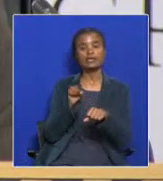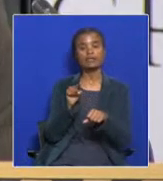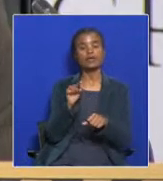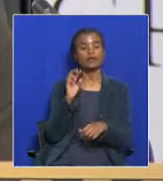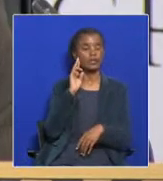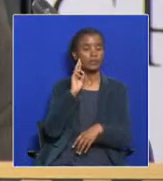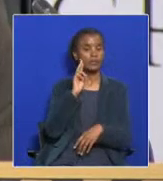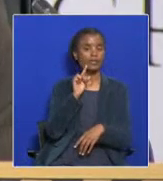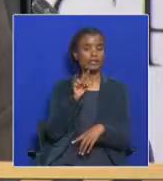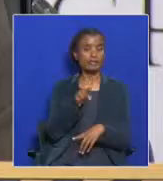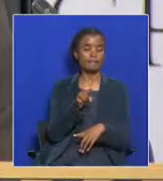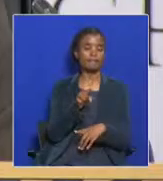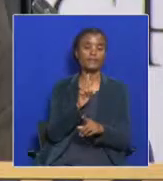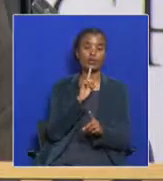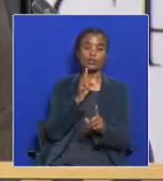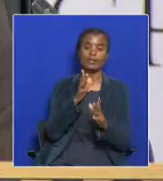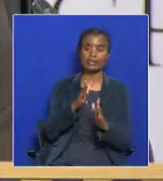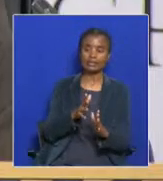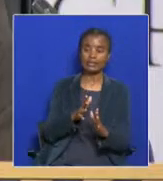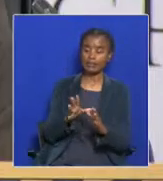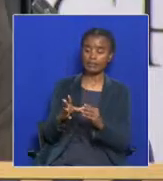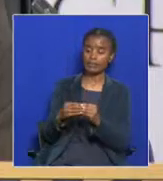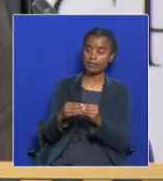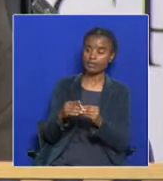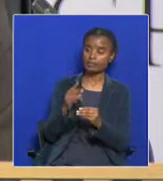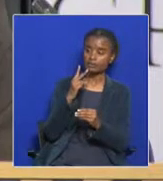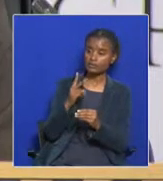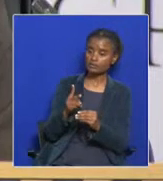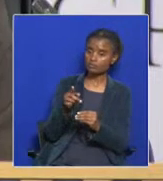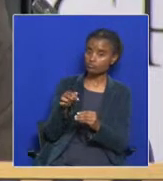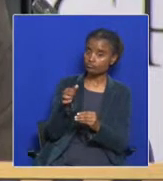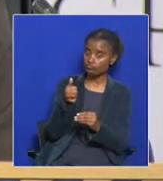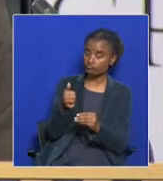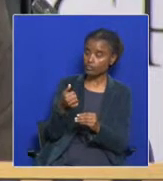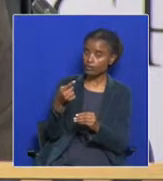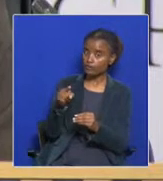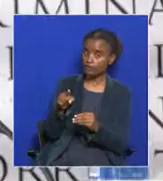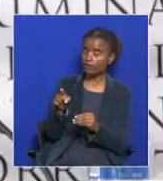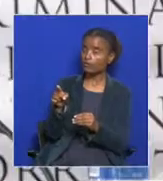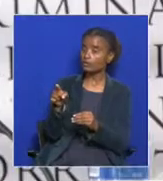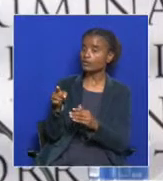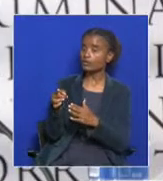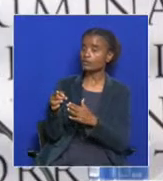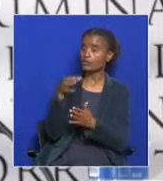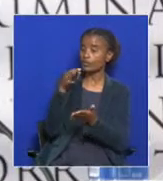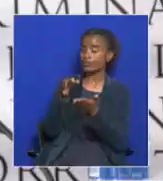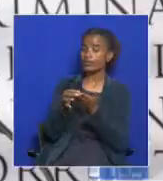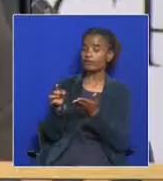his member whether they're suitable or not for promotion. Yes, I Yes. did. Yes. And he wasn't promoted.